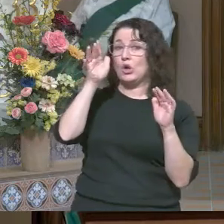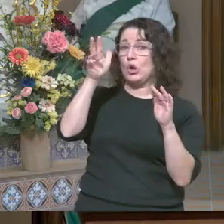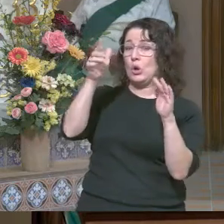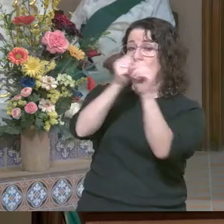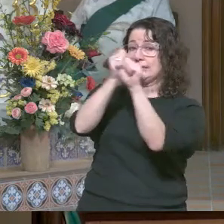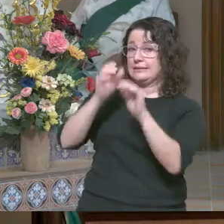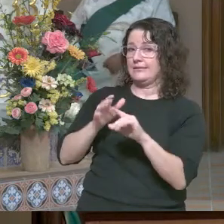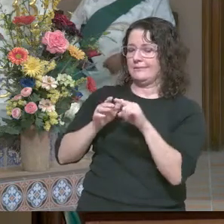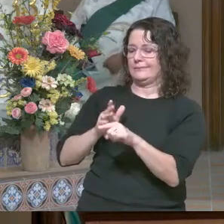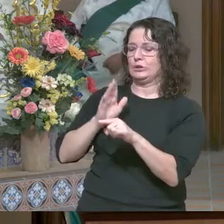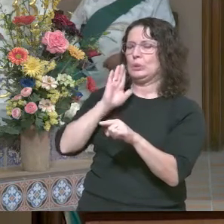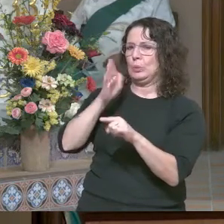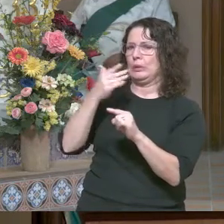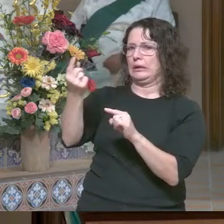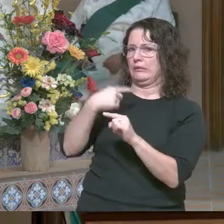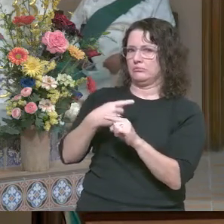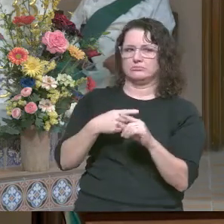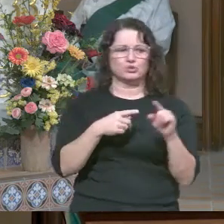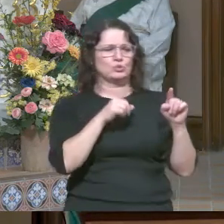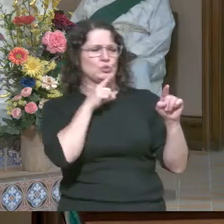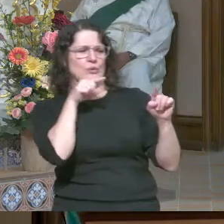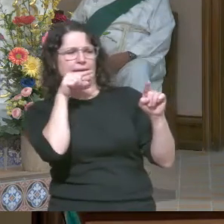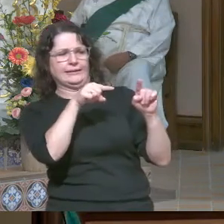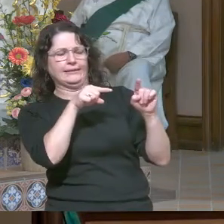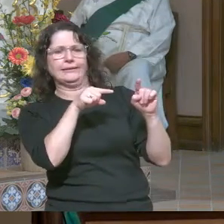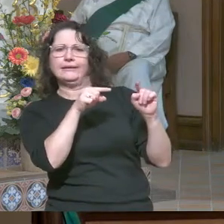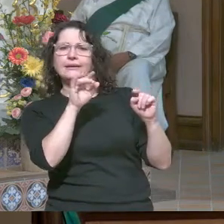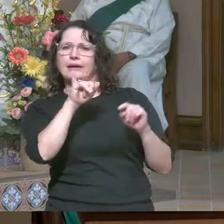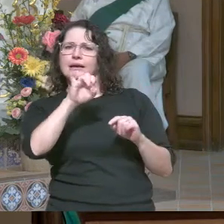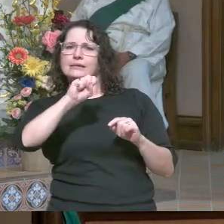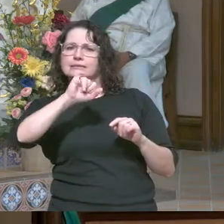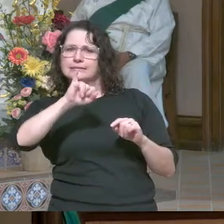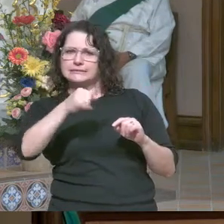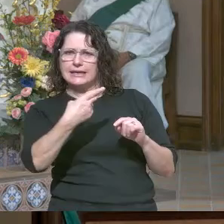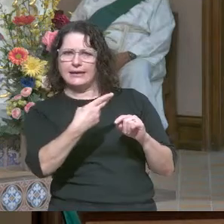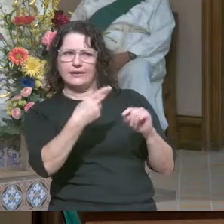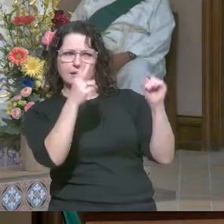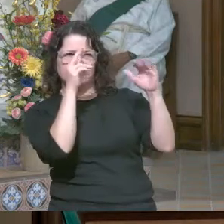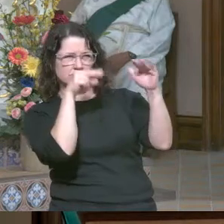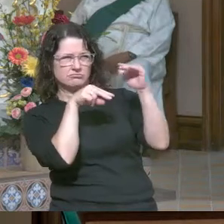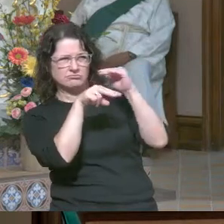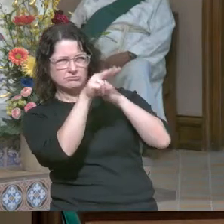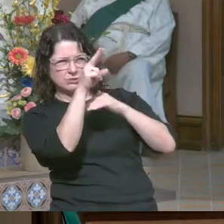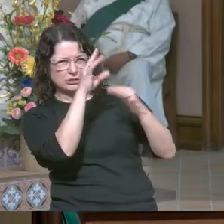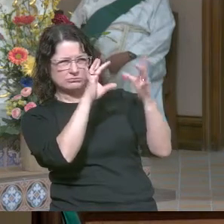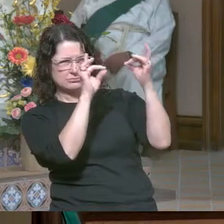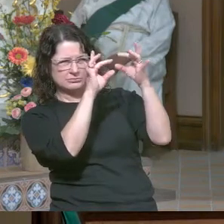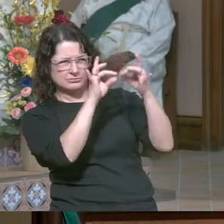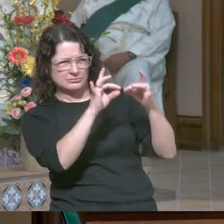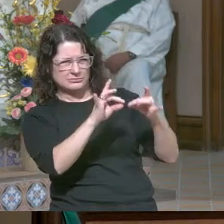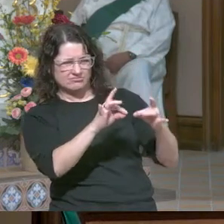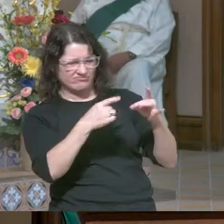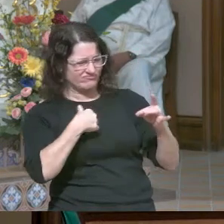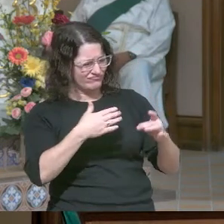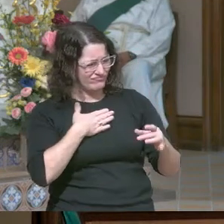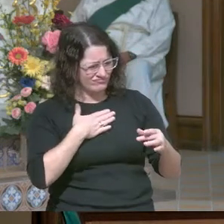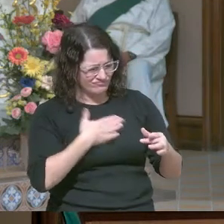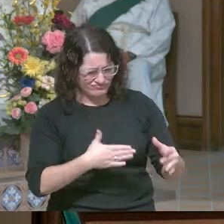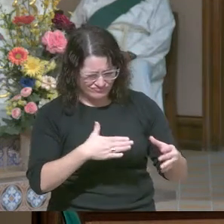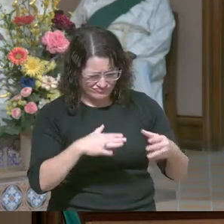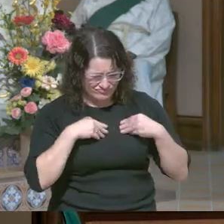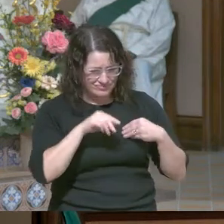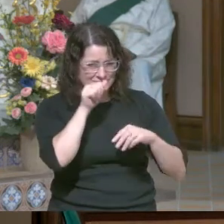a foretaste or a foreshadowing of the suffering that Jesus would do. "I give my back to those who beat me,